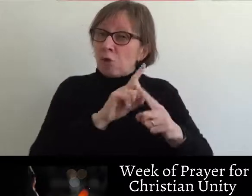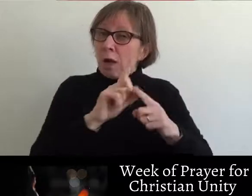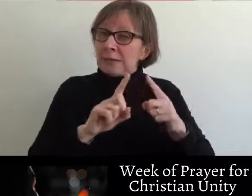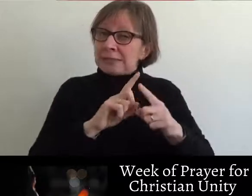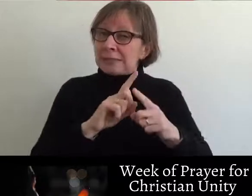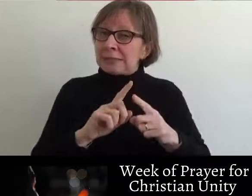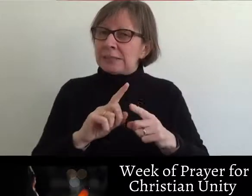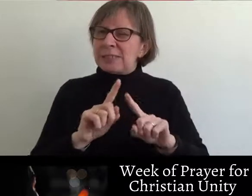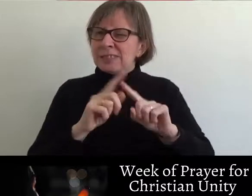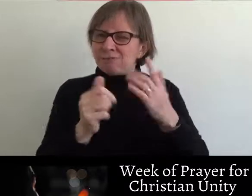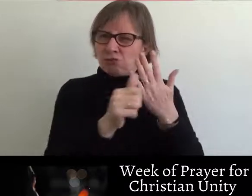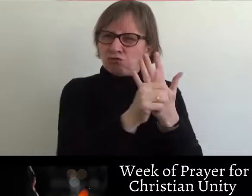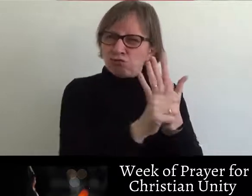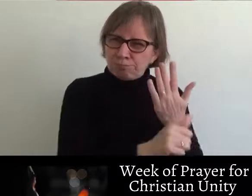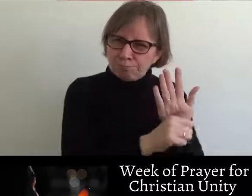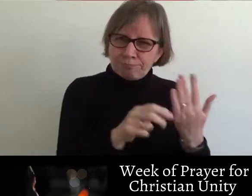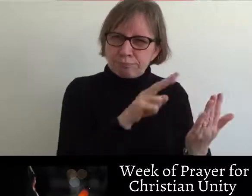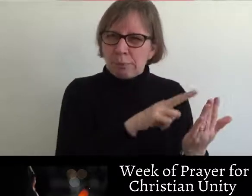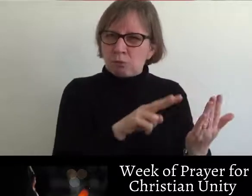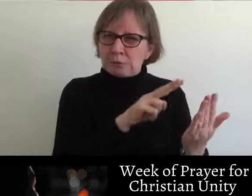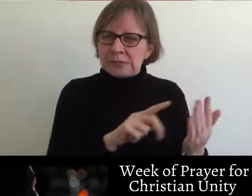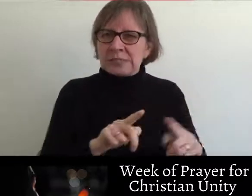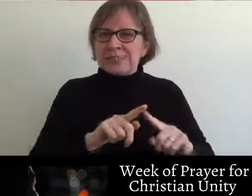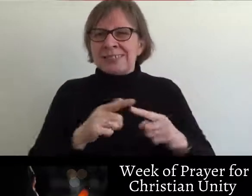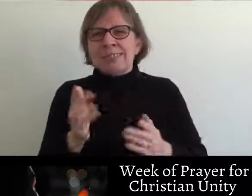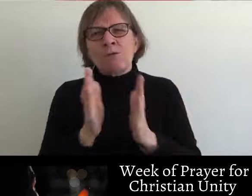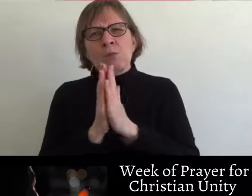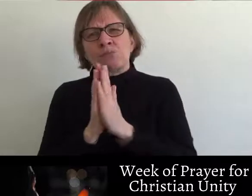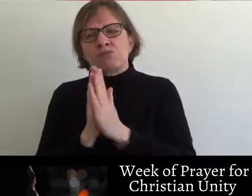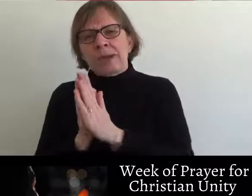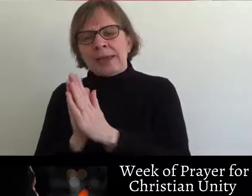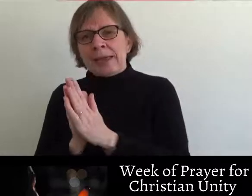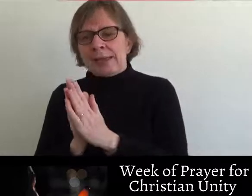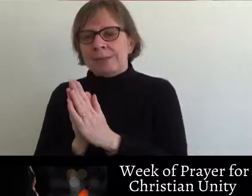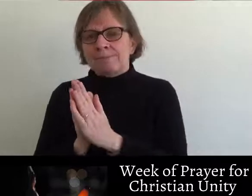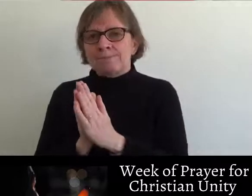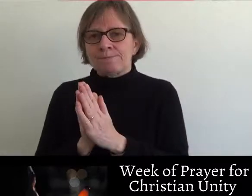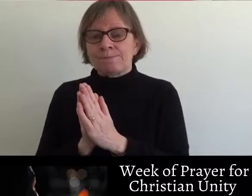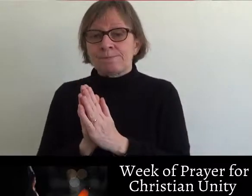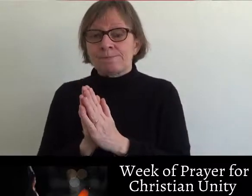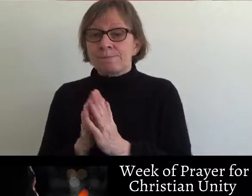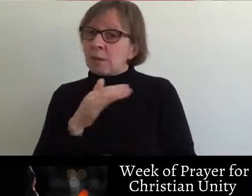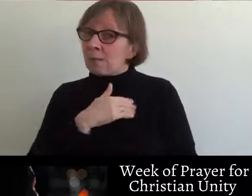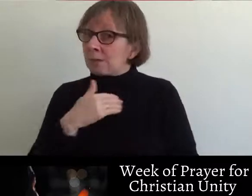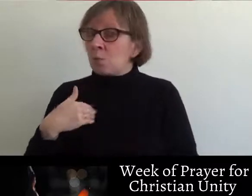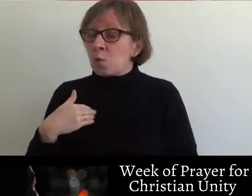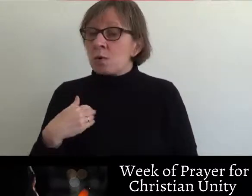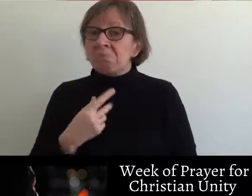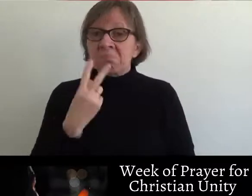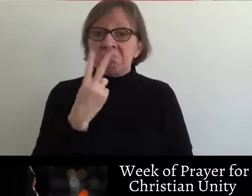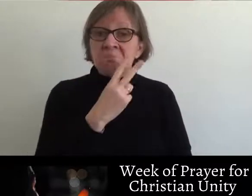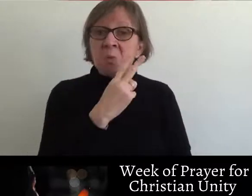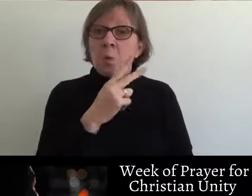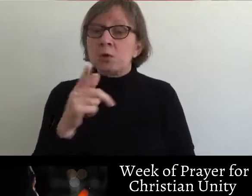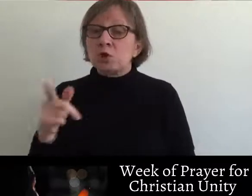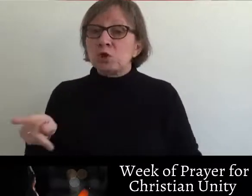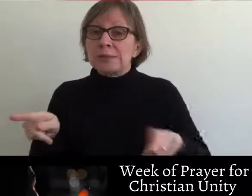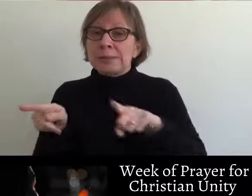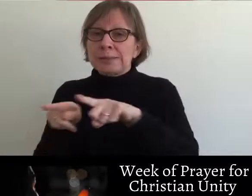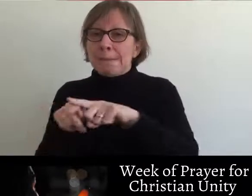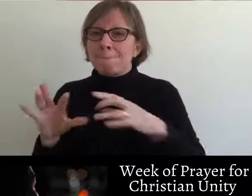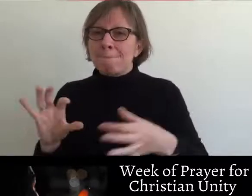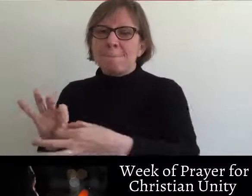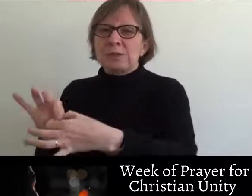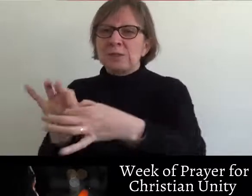different churches in Halesowen. And this morning we're going to be joining in with that service, watching that service